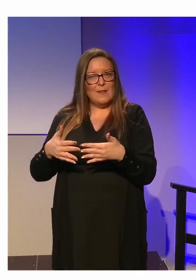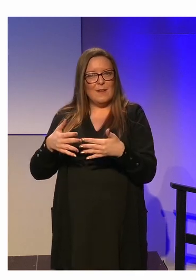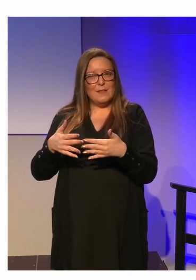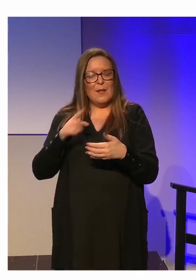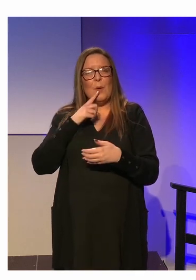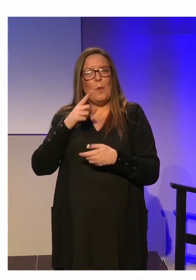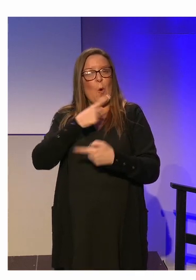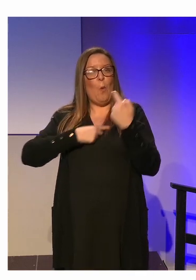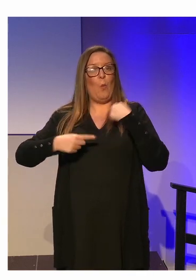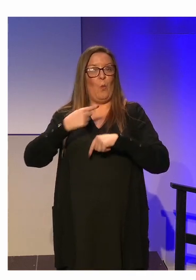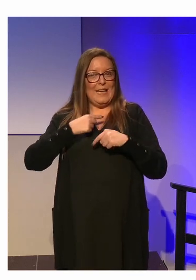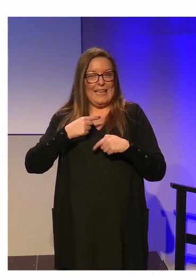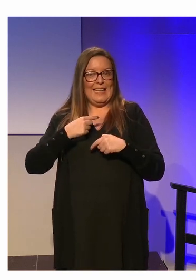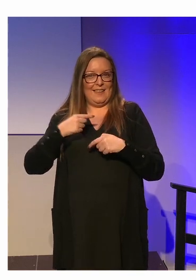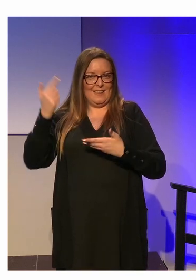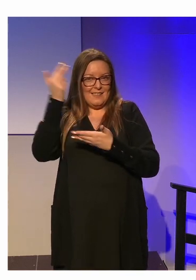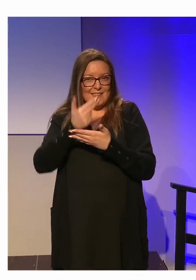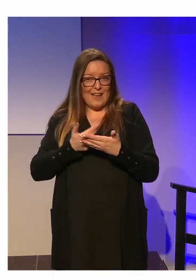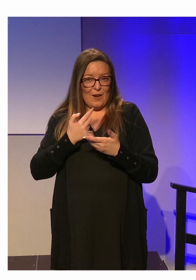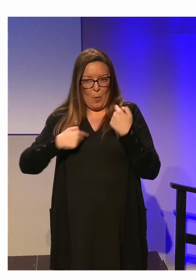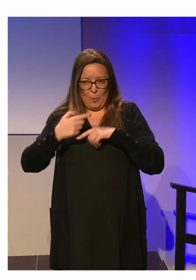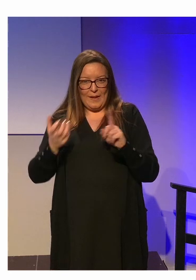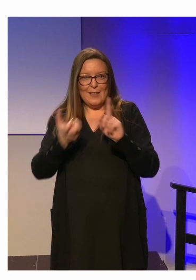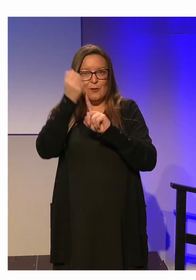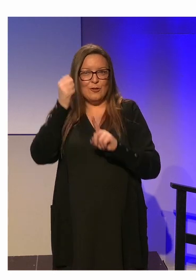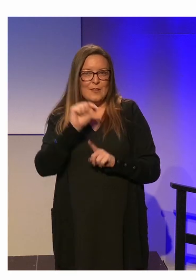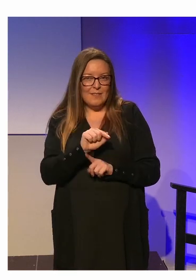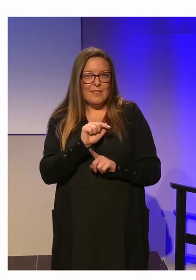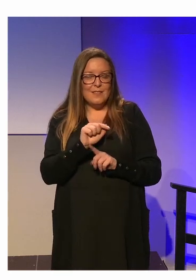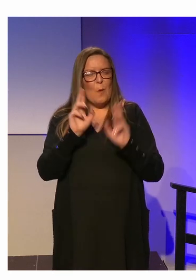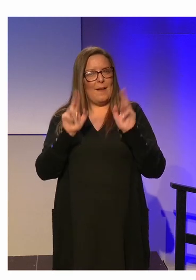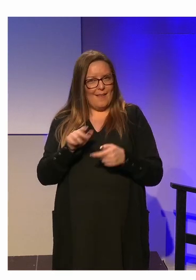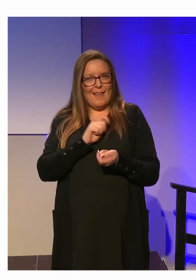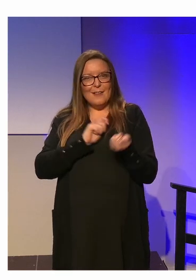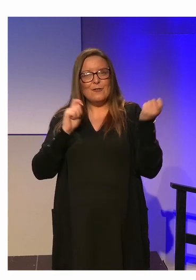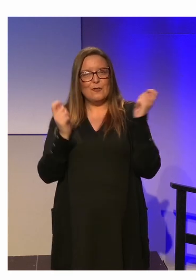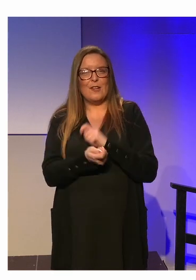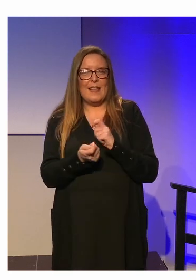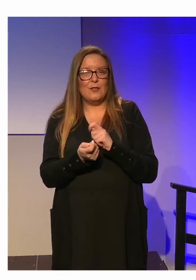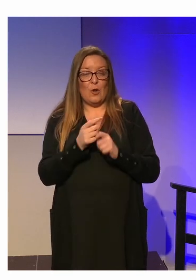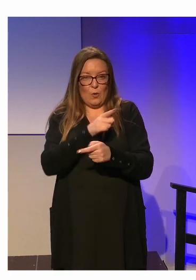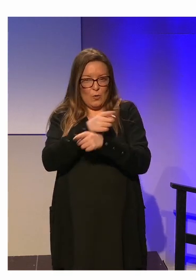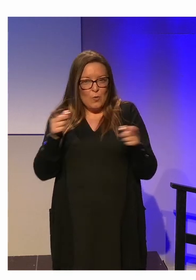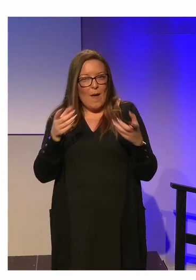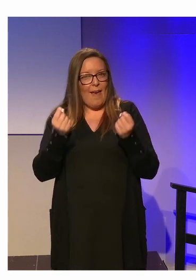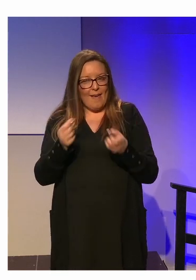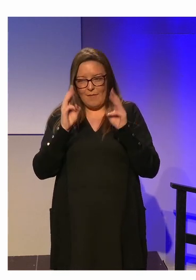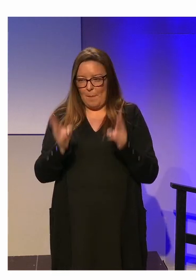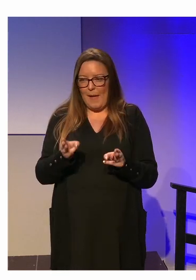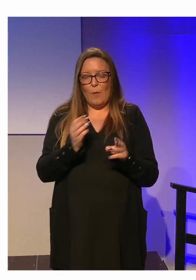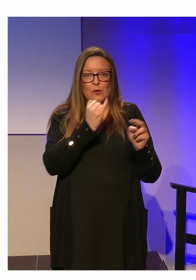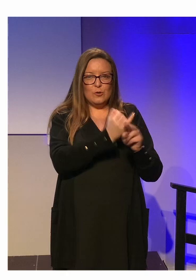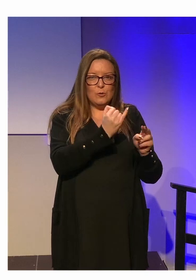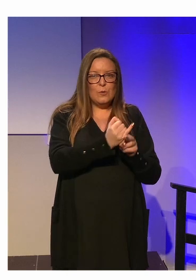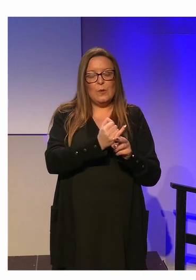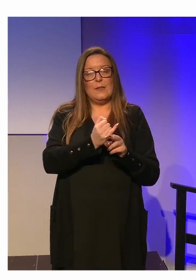we designed it. We did that. So we can change it. And you have the power in your schools and your classrooms to